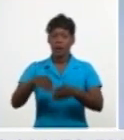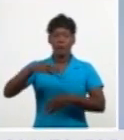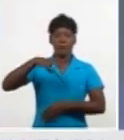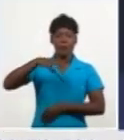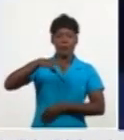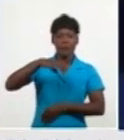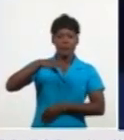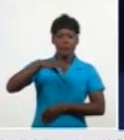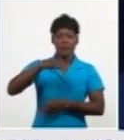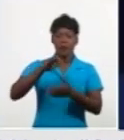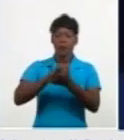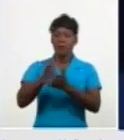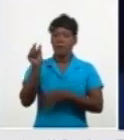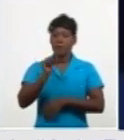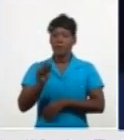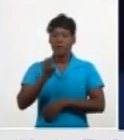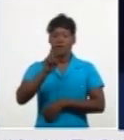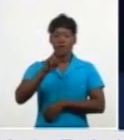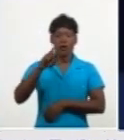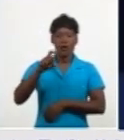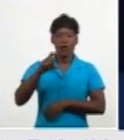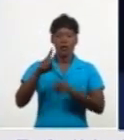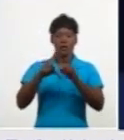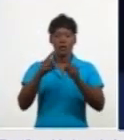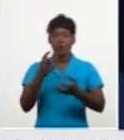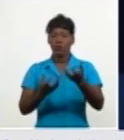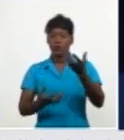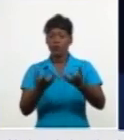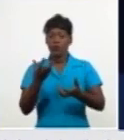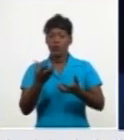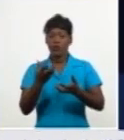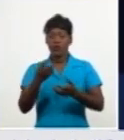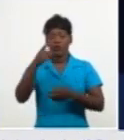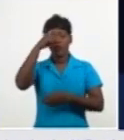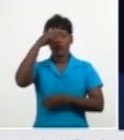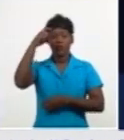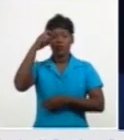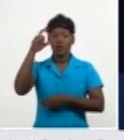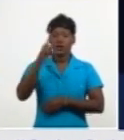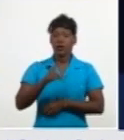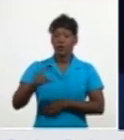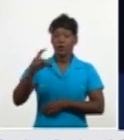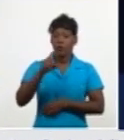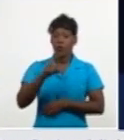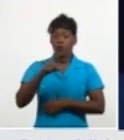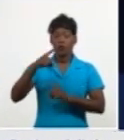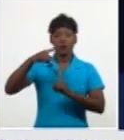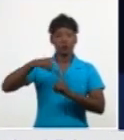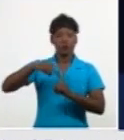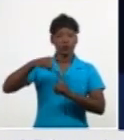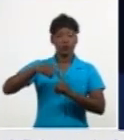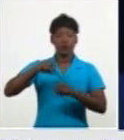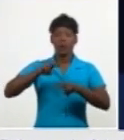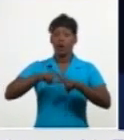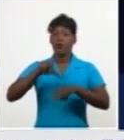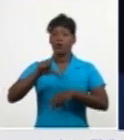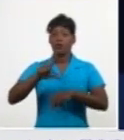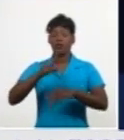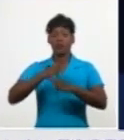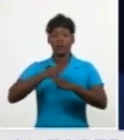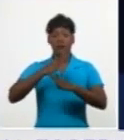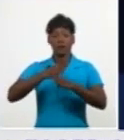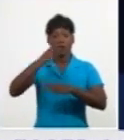Clara, Cienfuegos, Santi Espíritus, Camagüey, Las Tunas, Holguín, Santiago de Cuba,